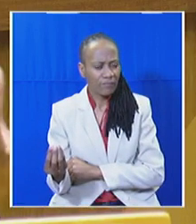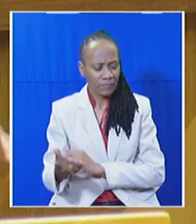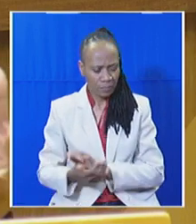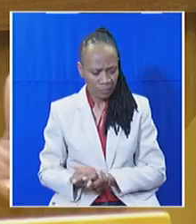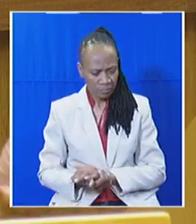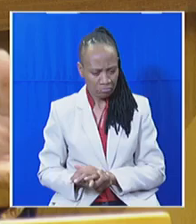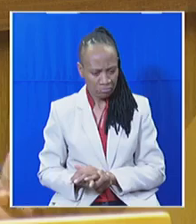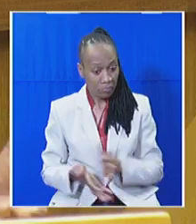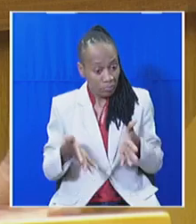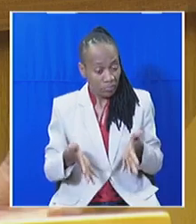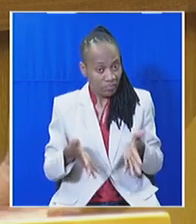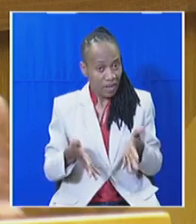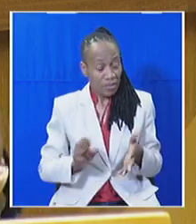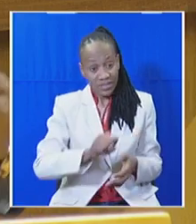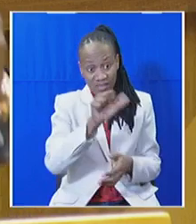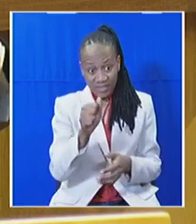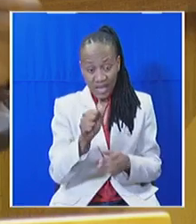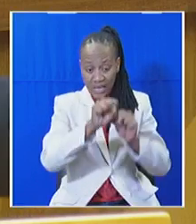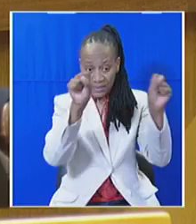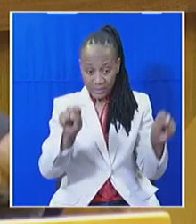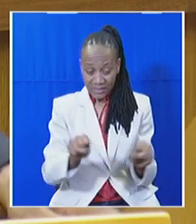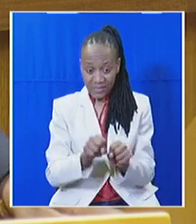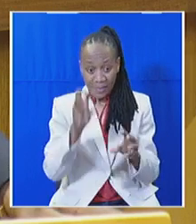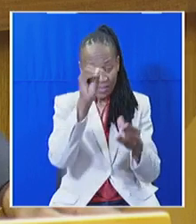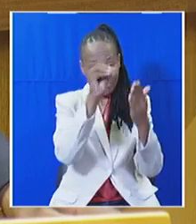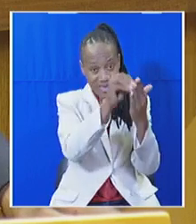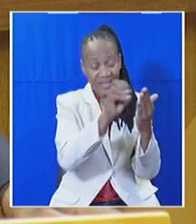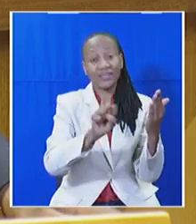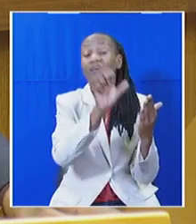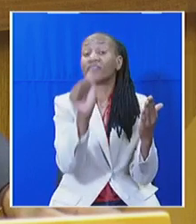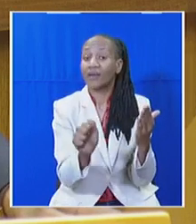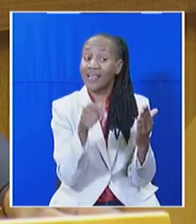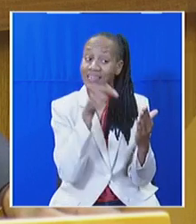We are in a system that moves in a particular way